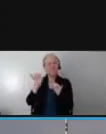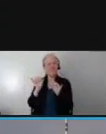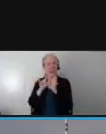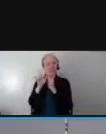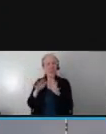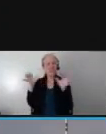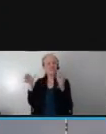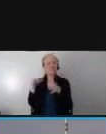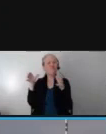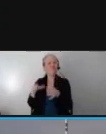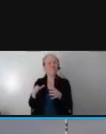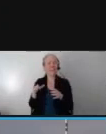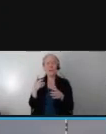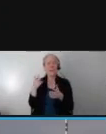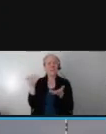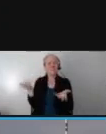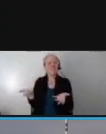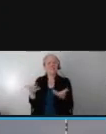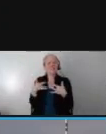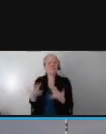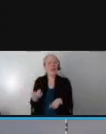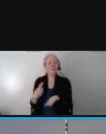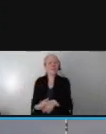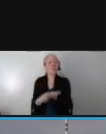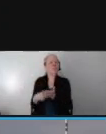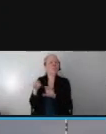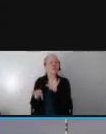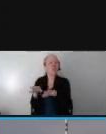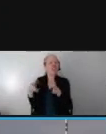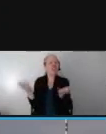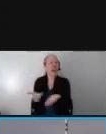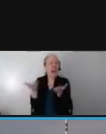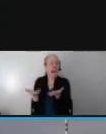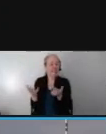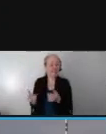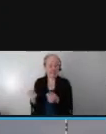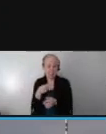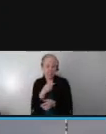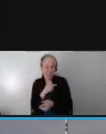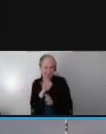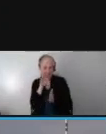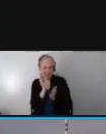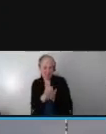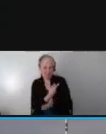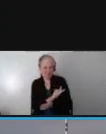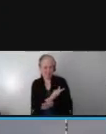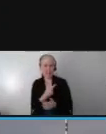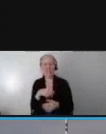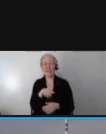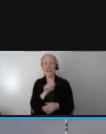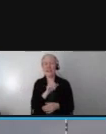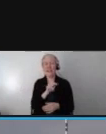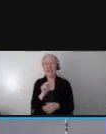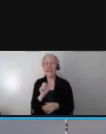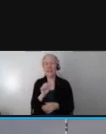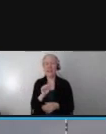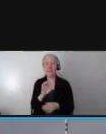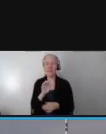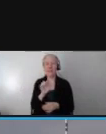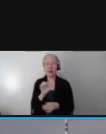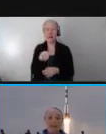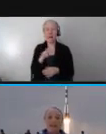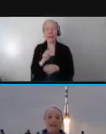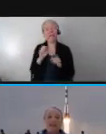is myself and Colonel Ann Mclean, and she launched, of course, after we had the Soyuz abort in October